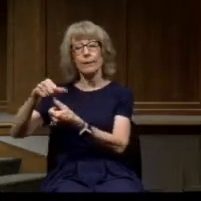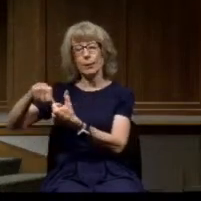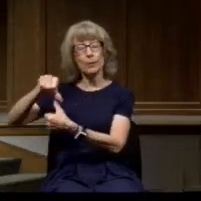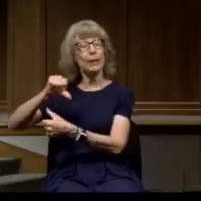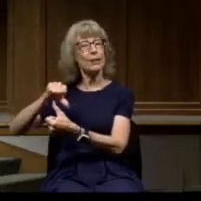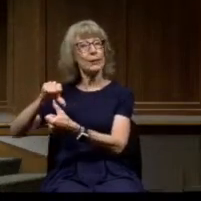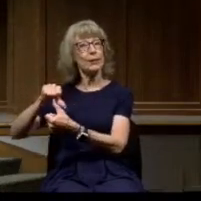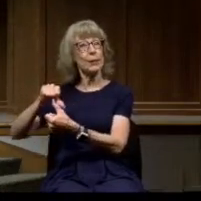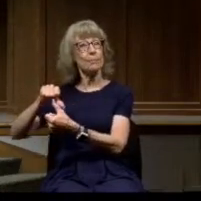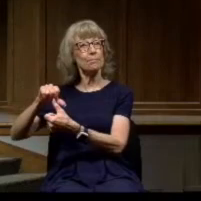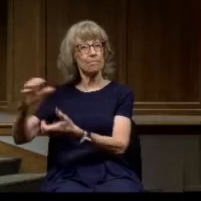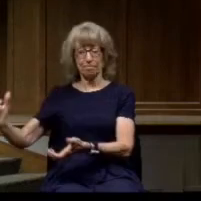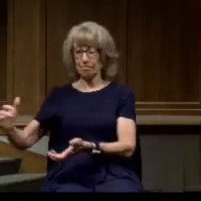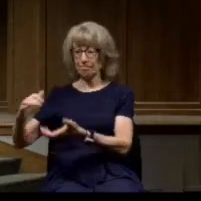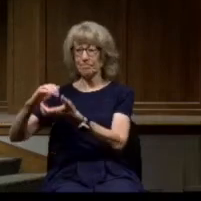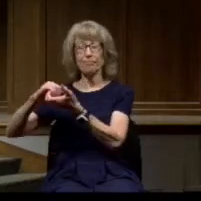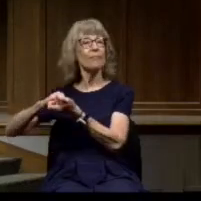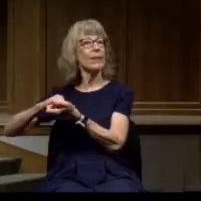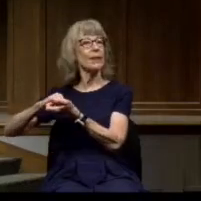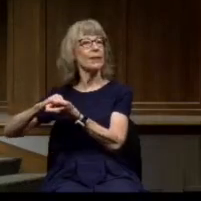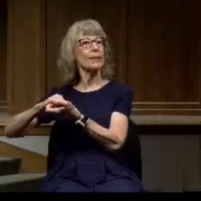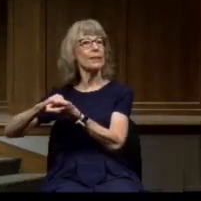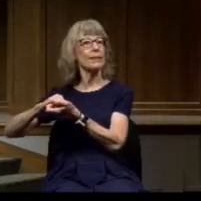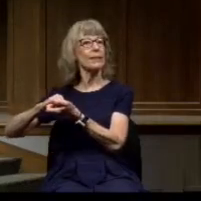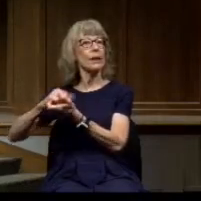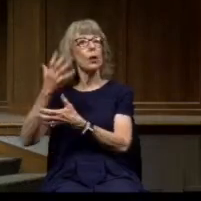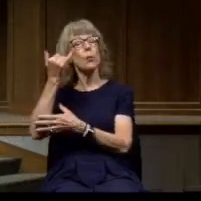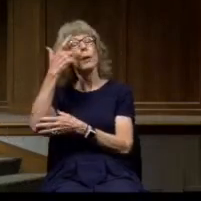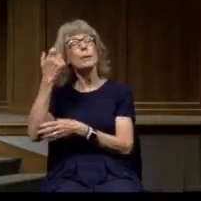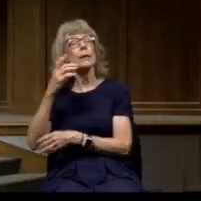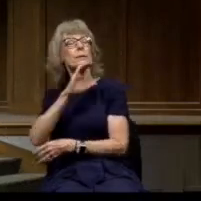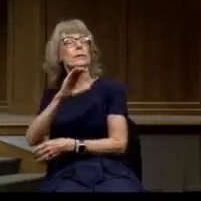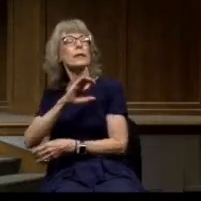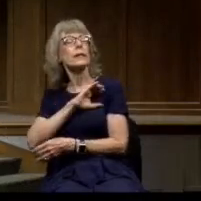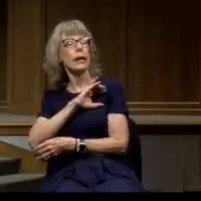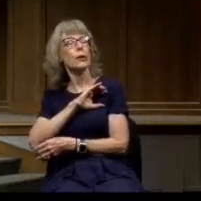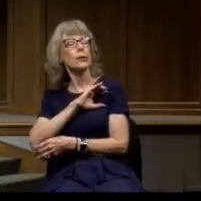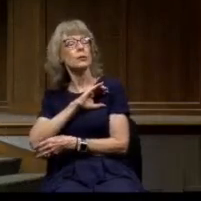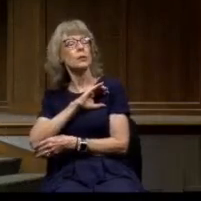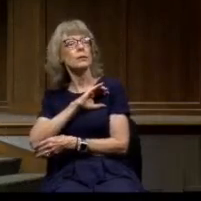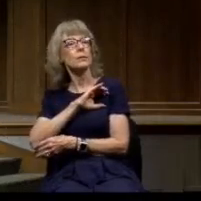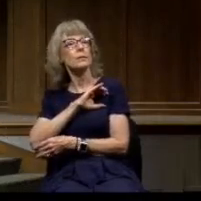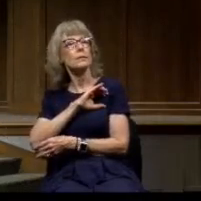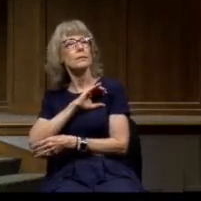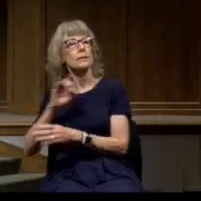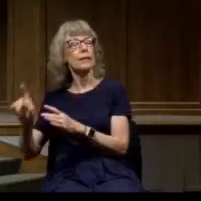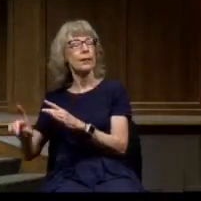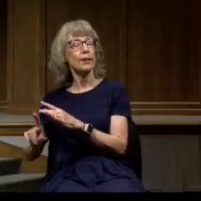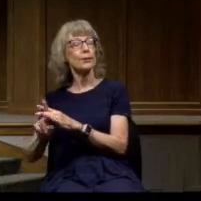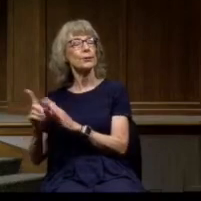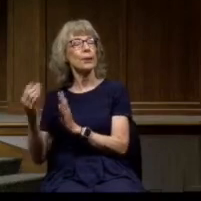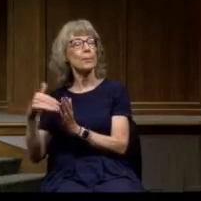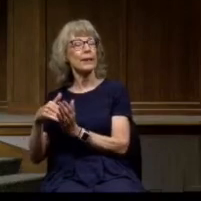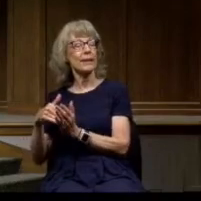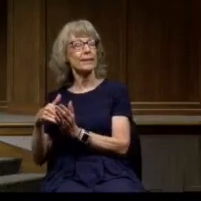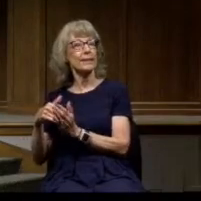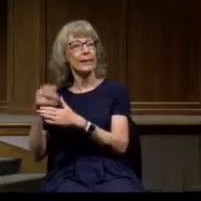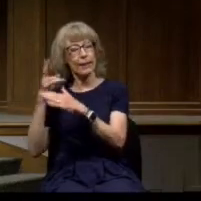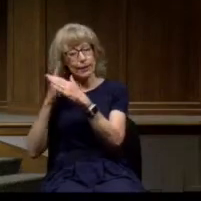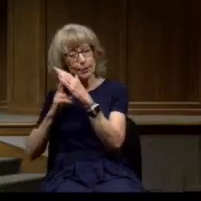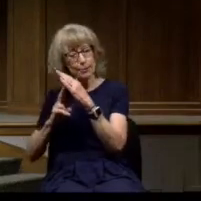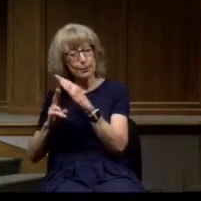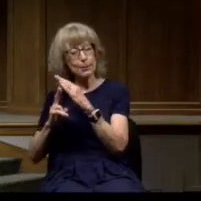the relationship was restored is because the character came back. The civility came back.